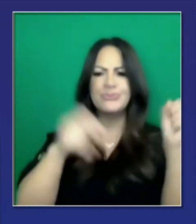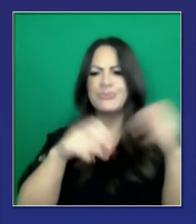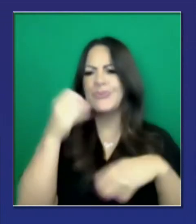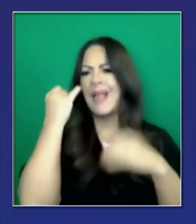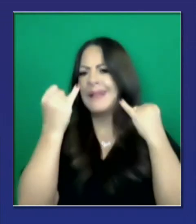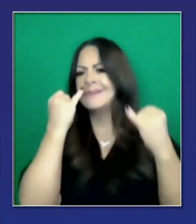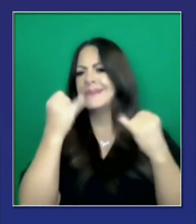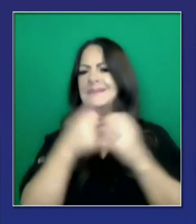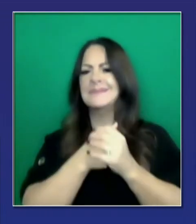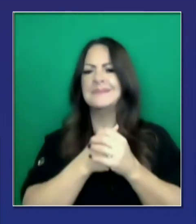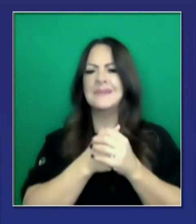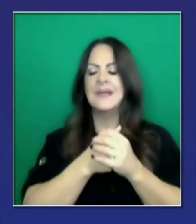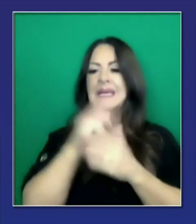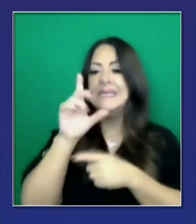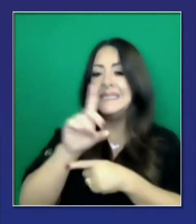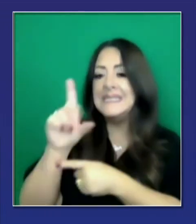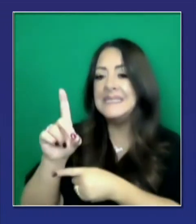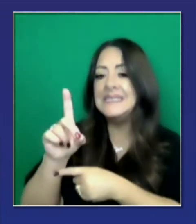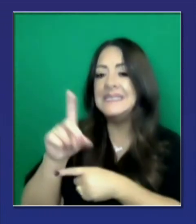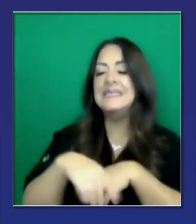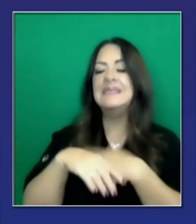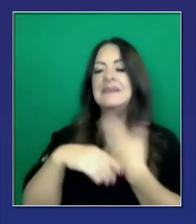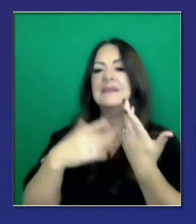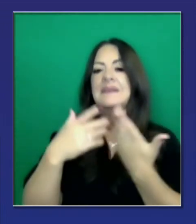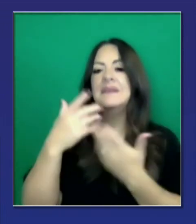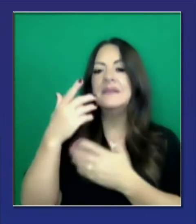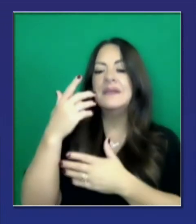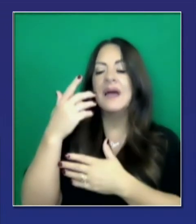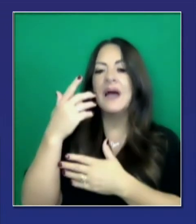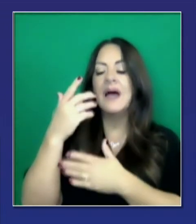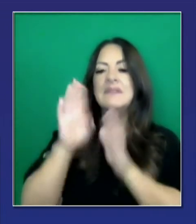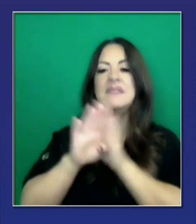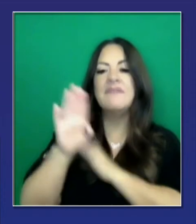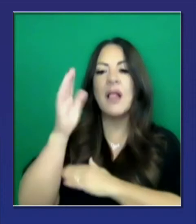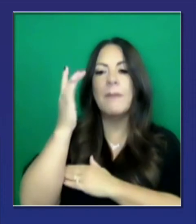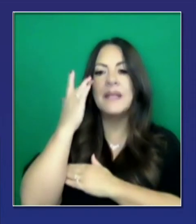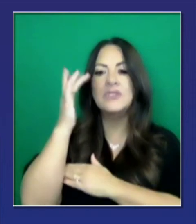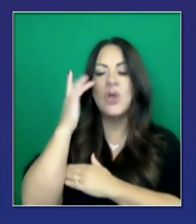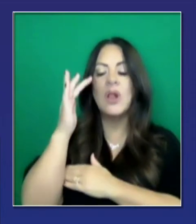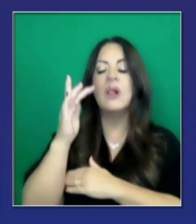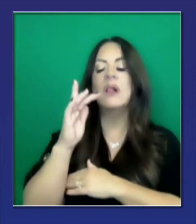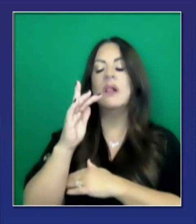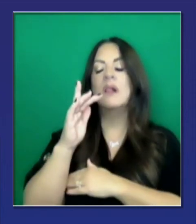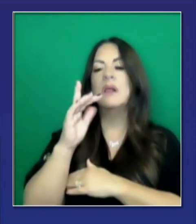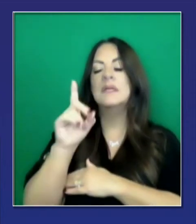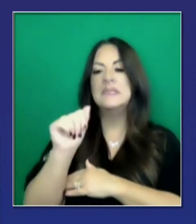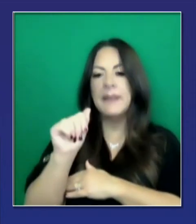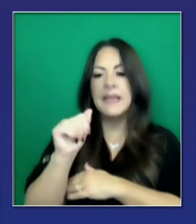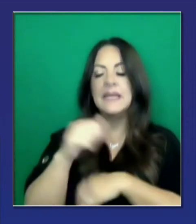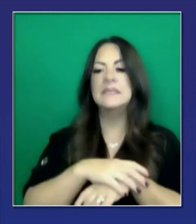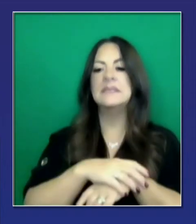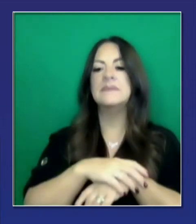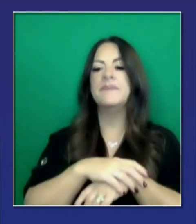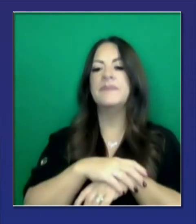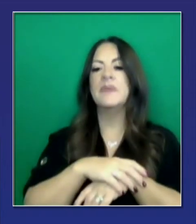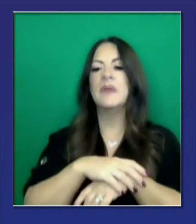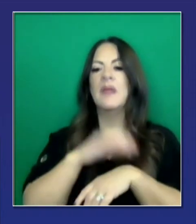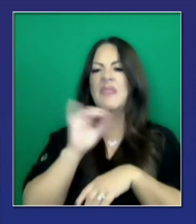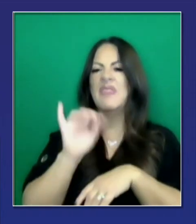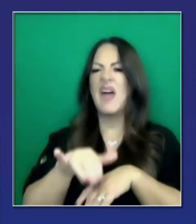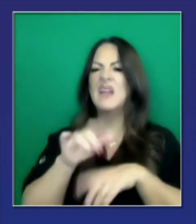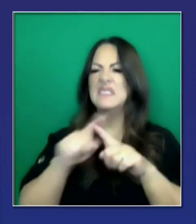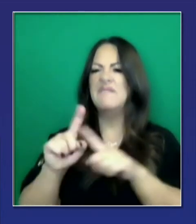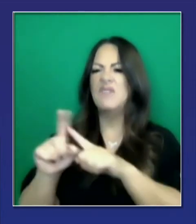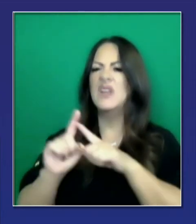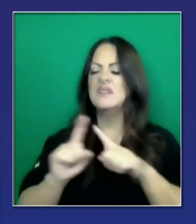which is developmental disabilities, individuals, developmental disabilities that have higher, those are impactful subpopulations, and people are